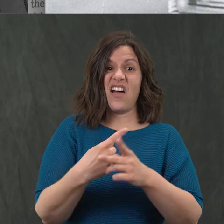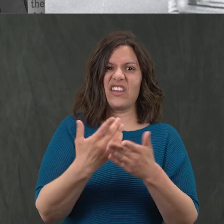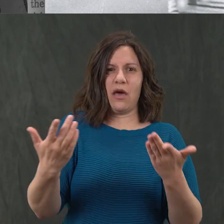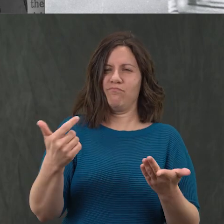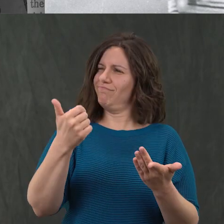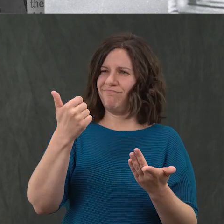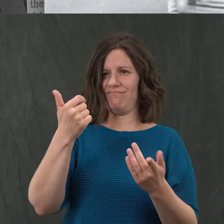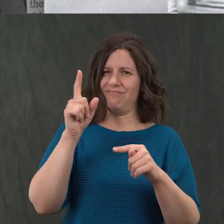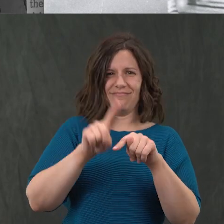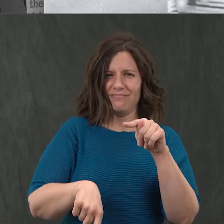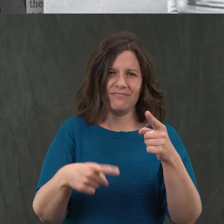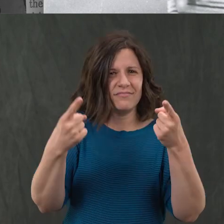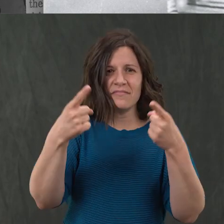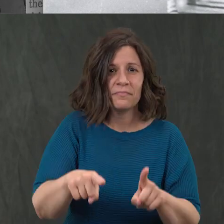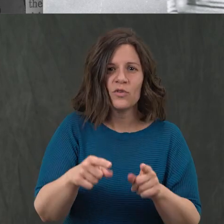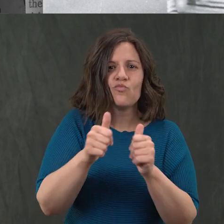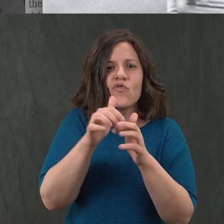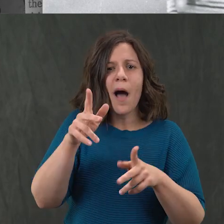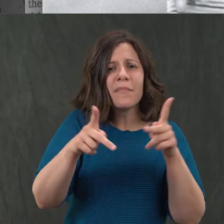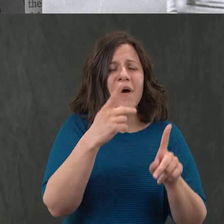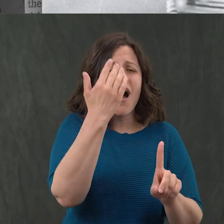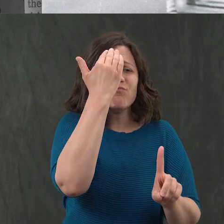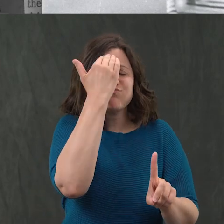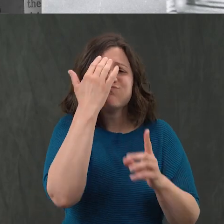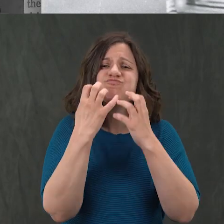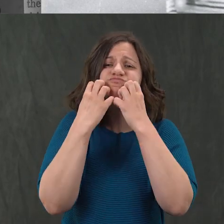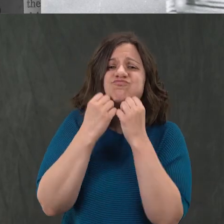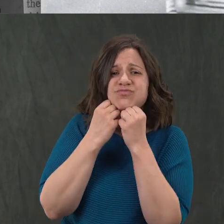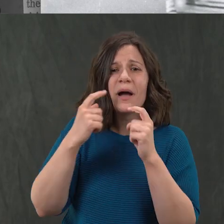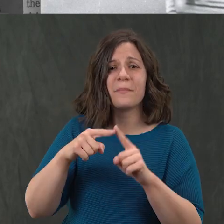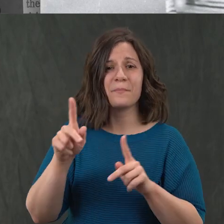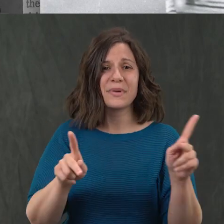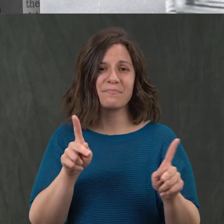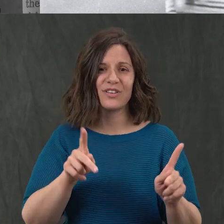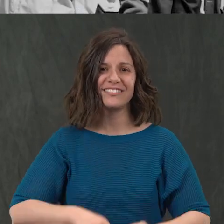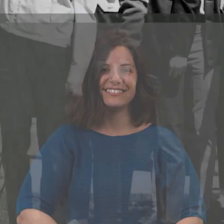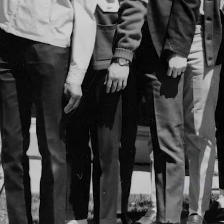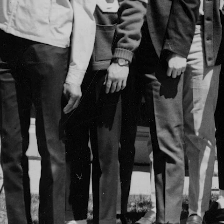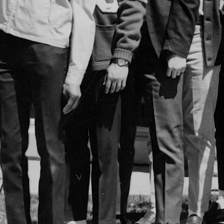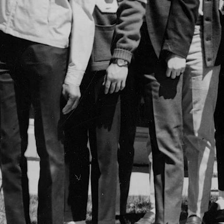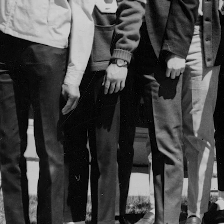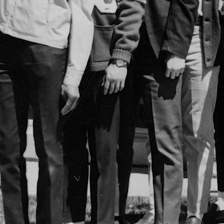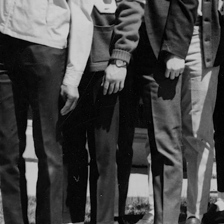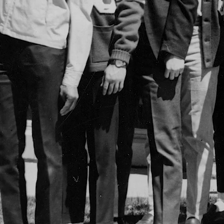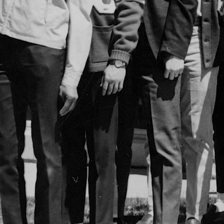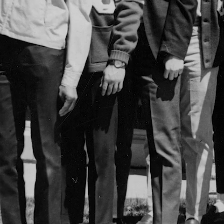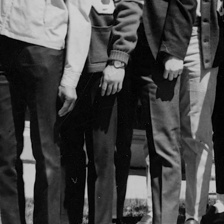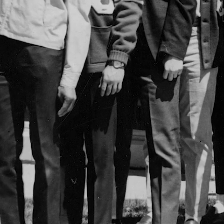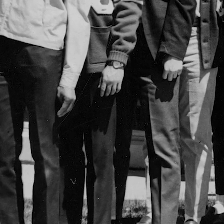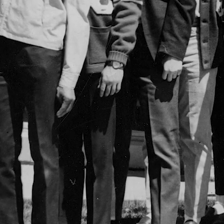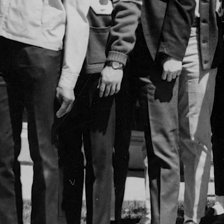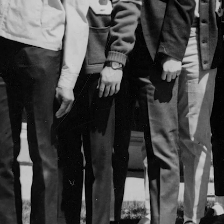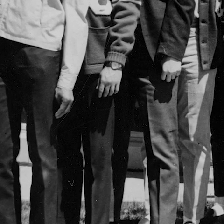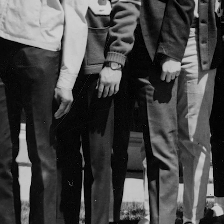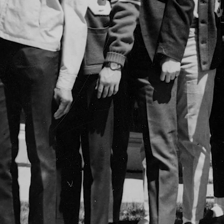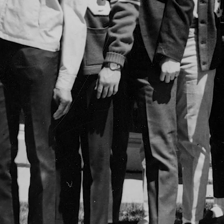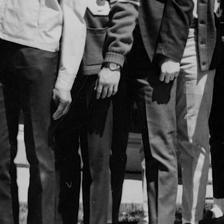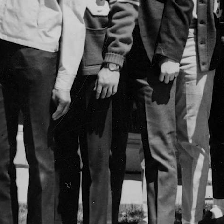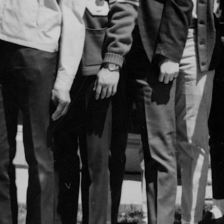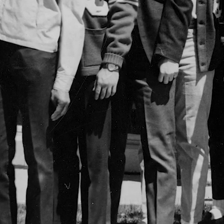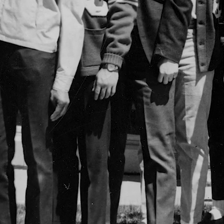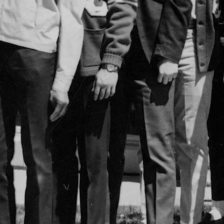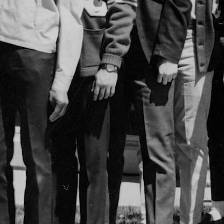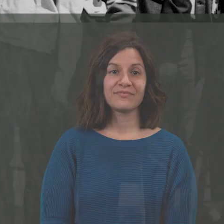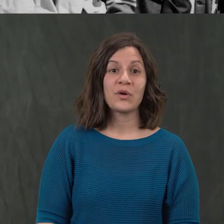kind of thing isn't possible without people knowing and caring about people. A group photo of students waving, video of students using